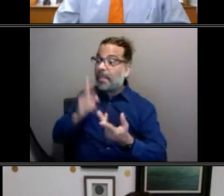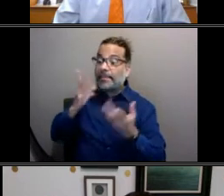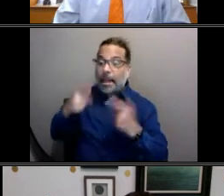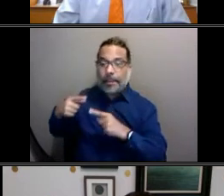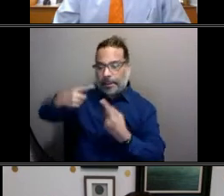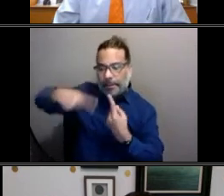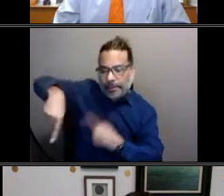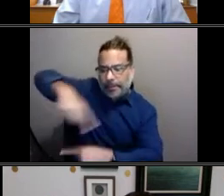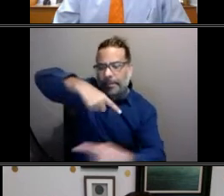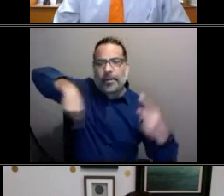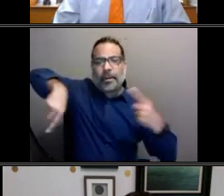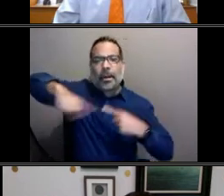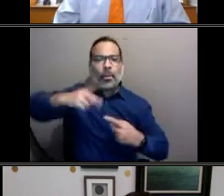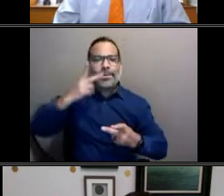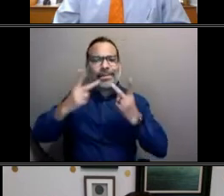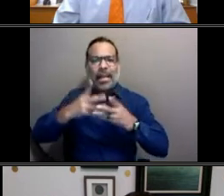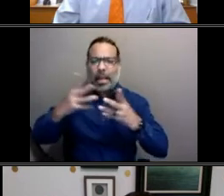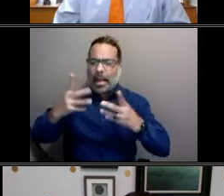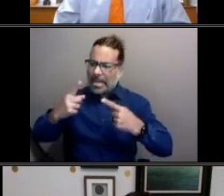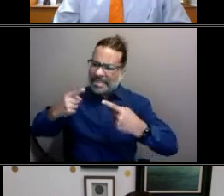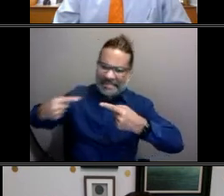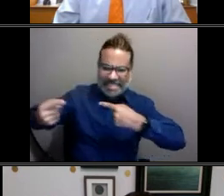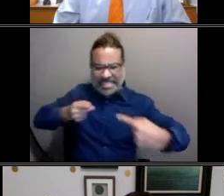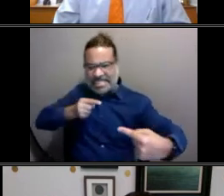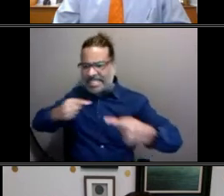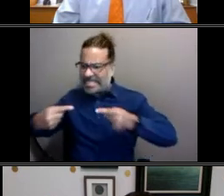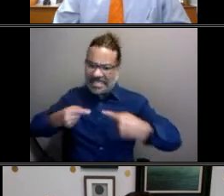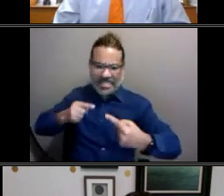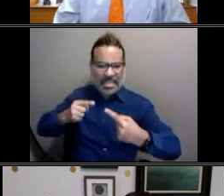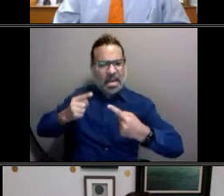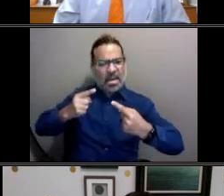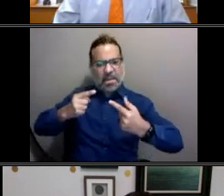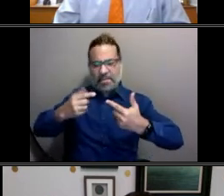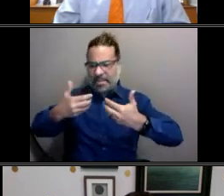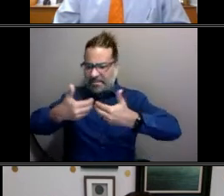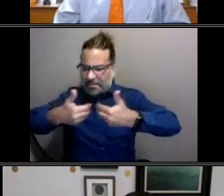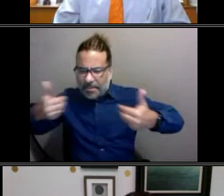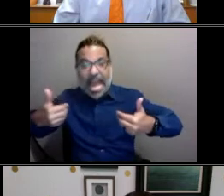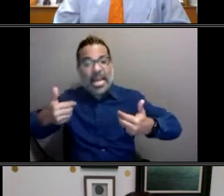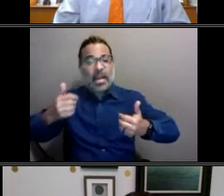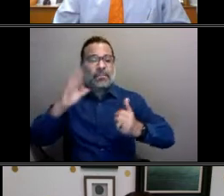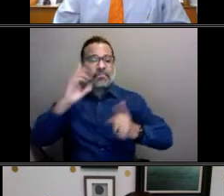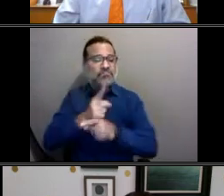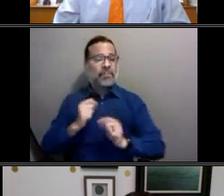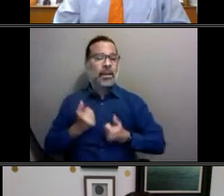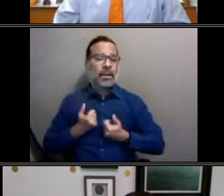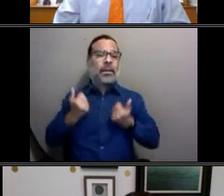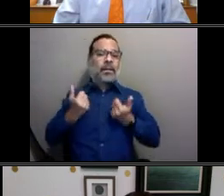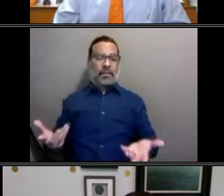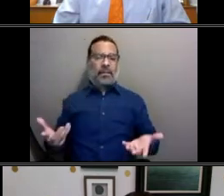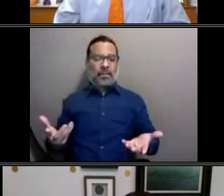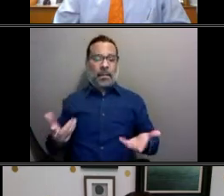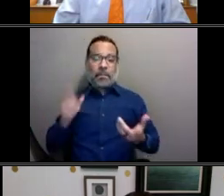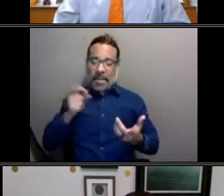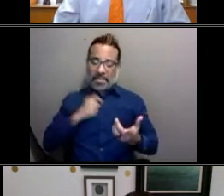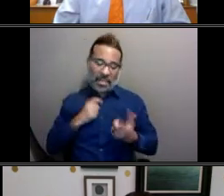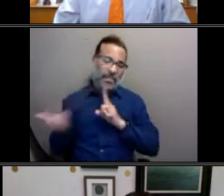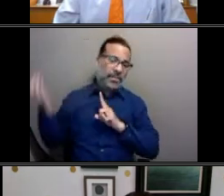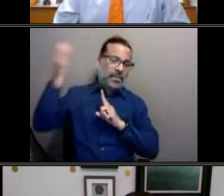see so much dissonance and discord, polarization, and it is fatiguing. We've got to put on a certain kind of mental armor to navigate